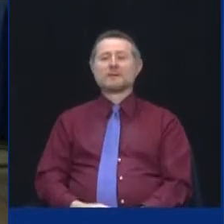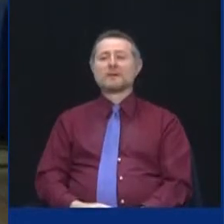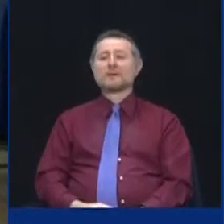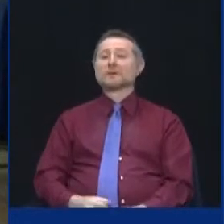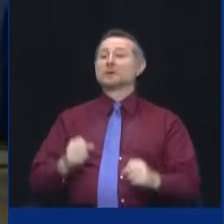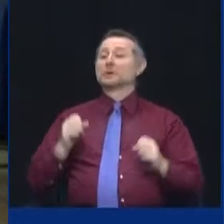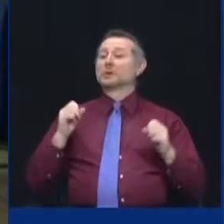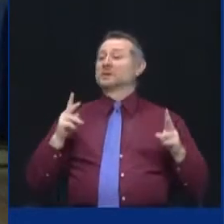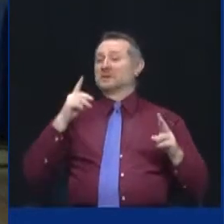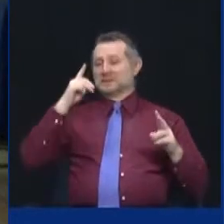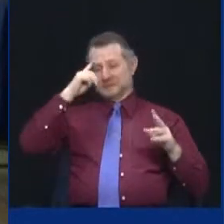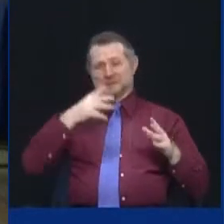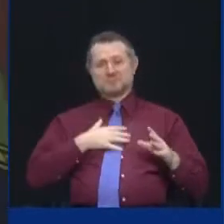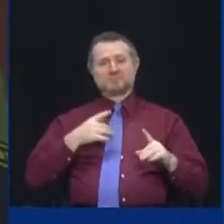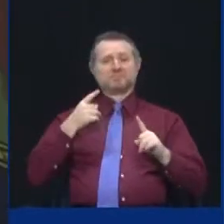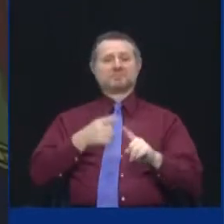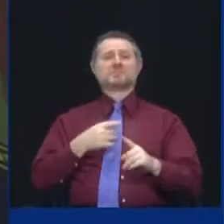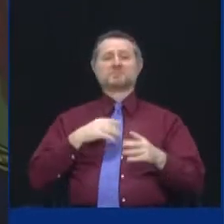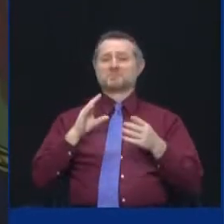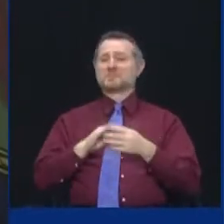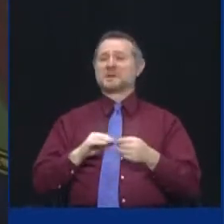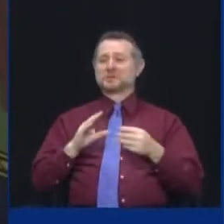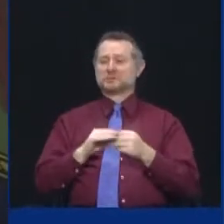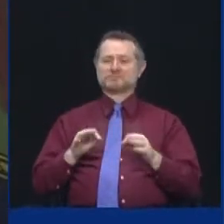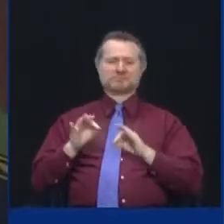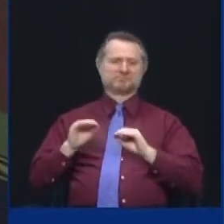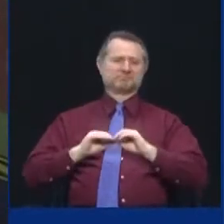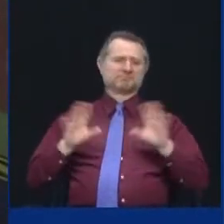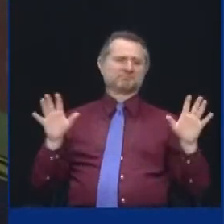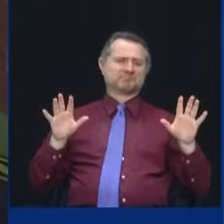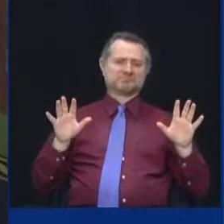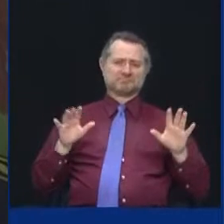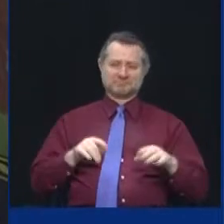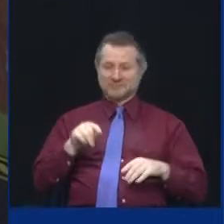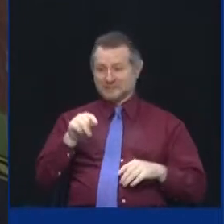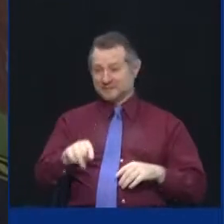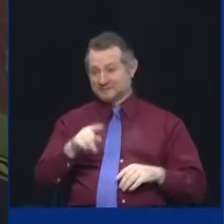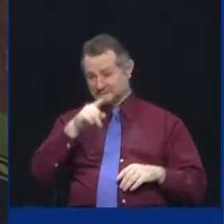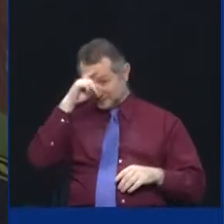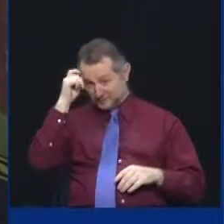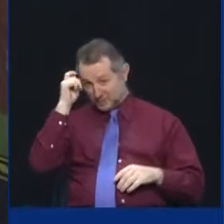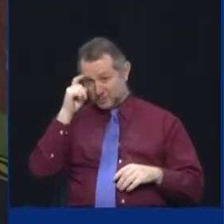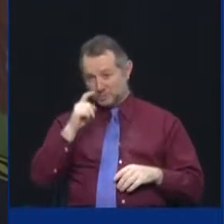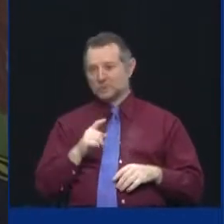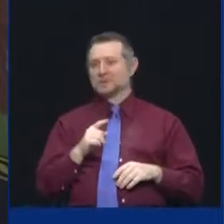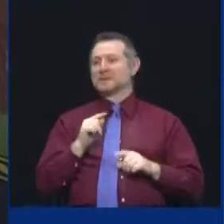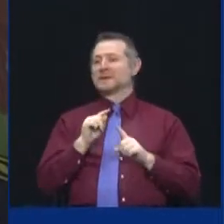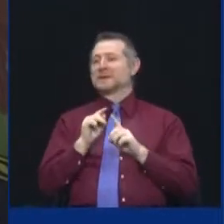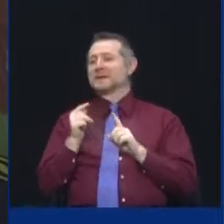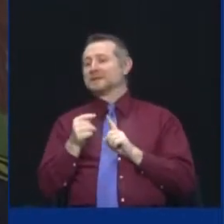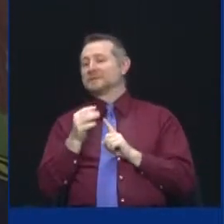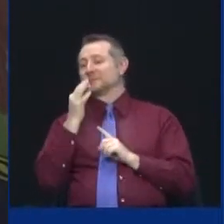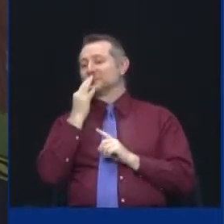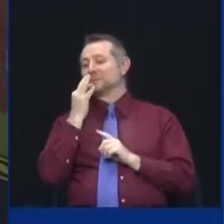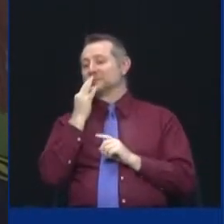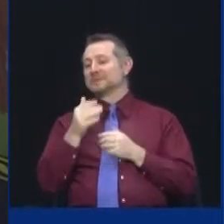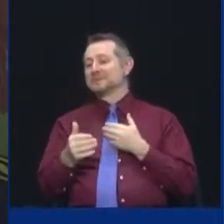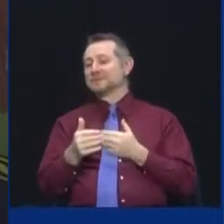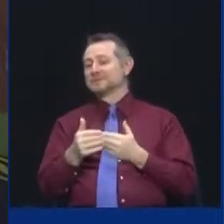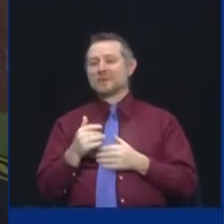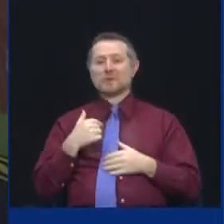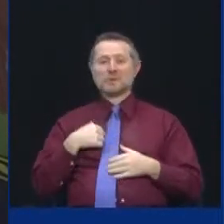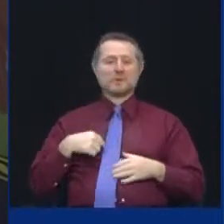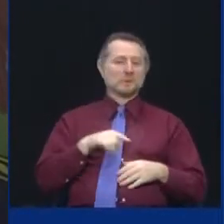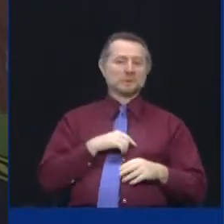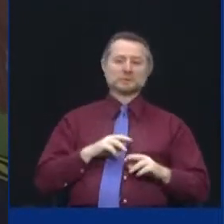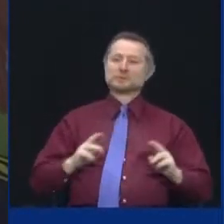Okay, I think the message is clear. The summer is right around the corner. We're ready for it. We just need